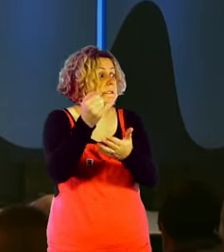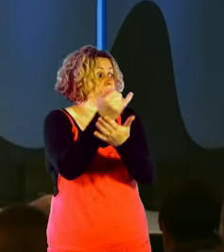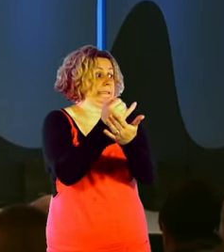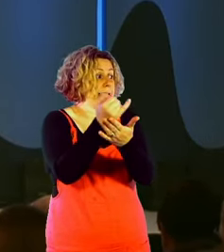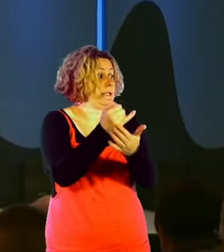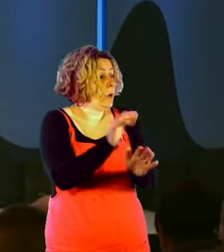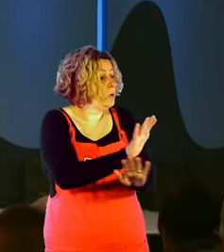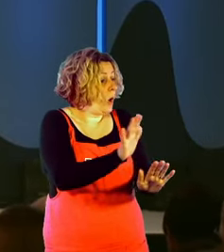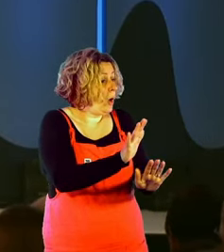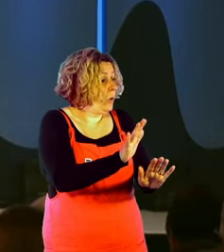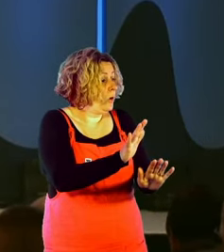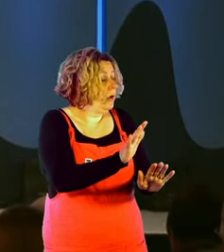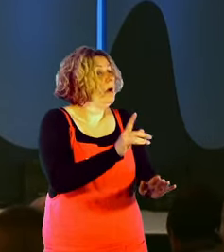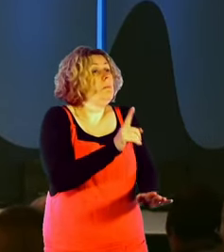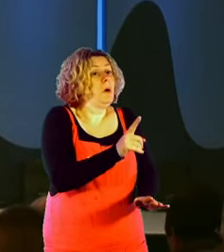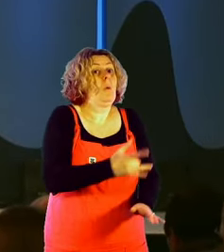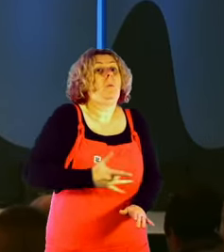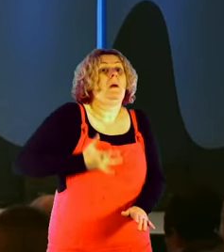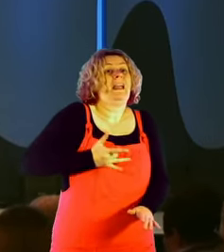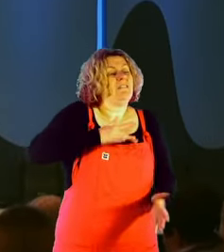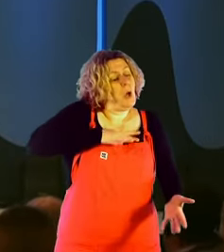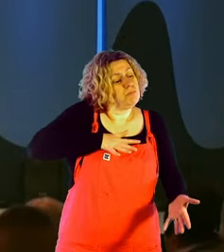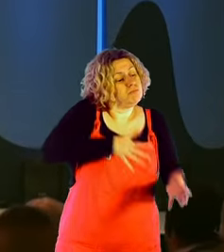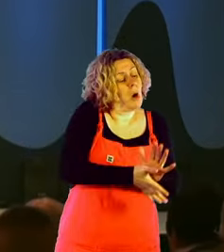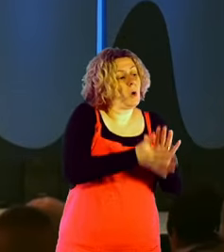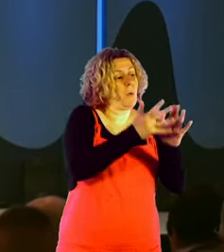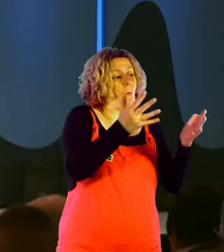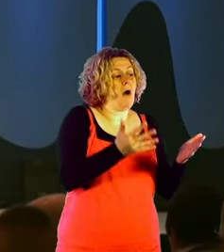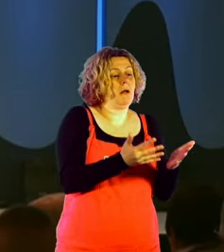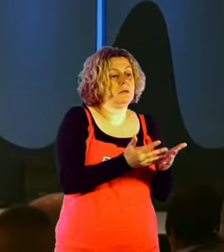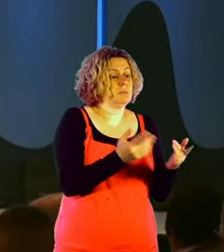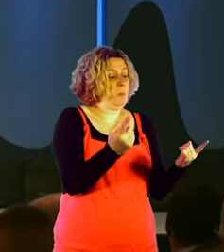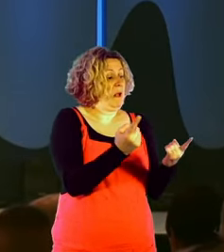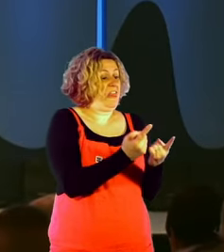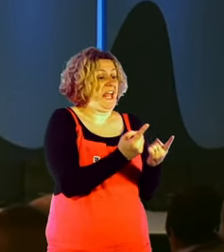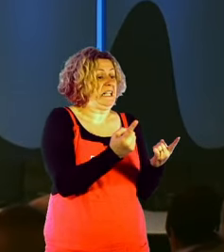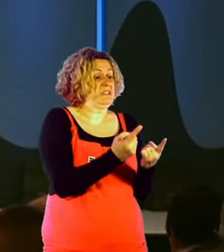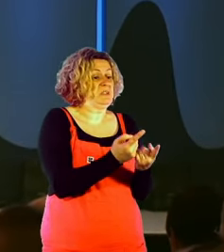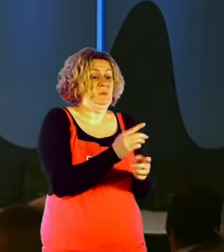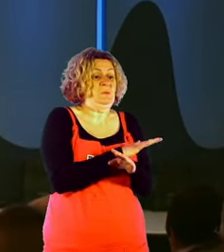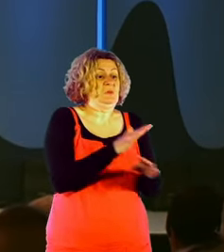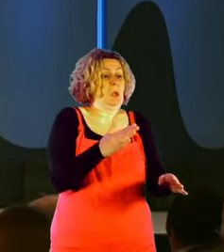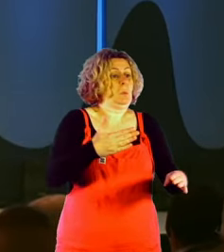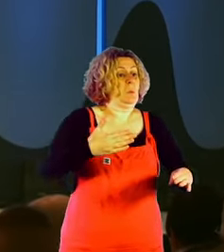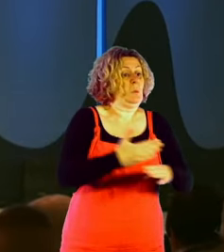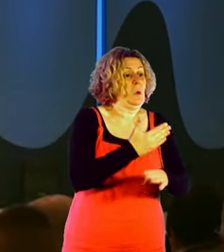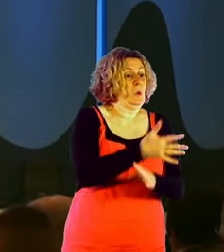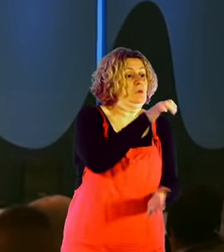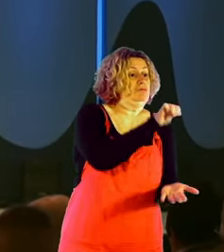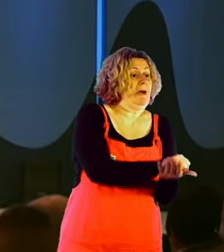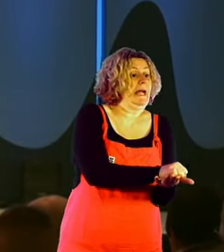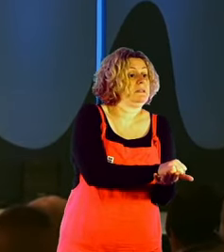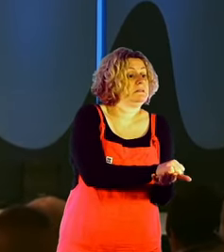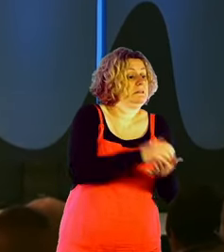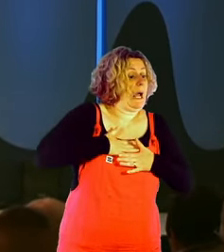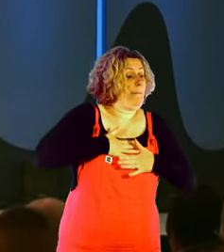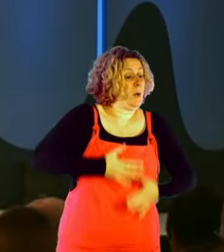in our bodies. And for that particular man, so that the works of God might be displayed in